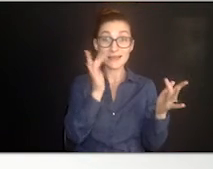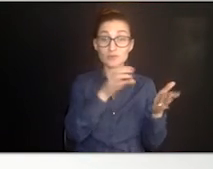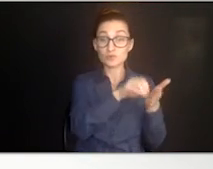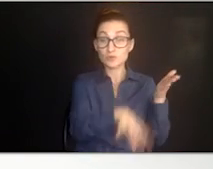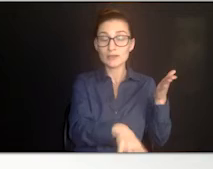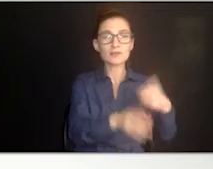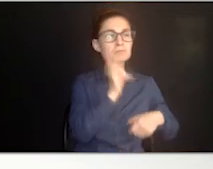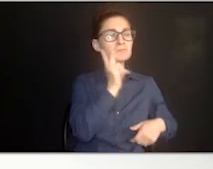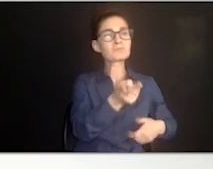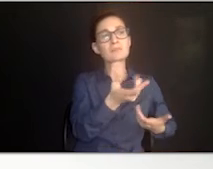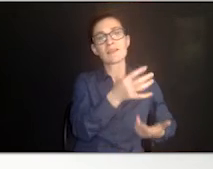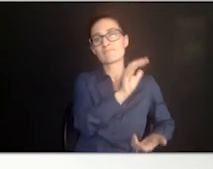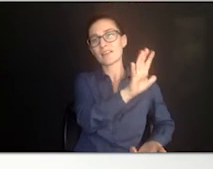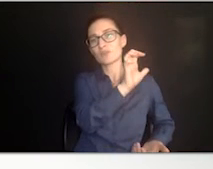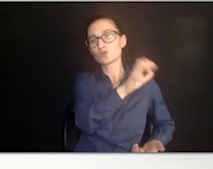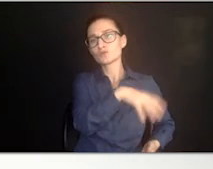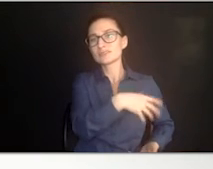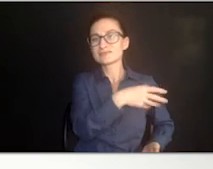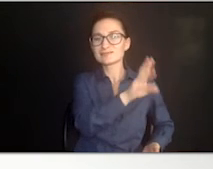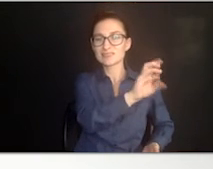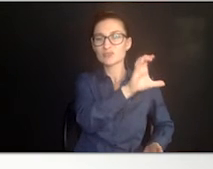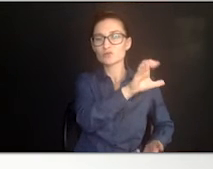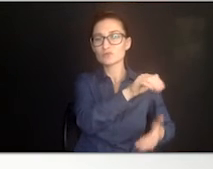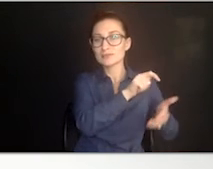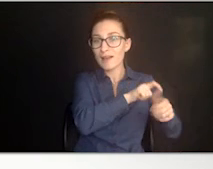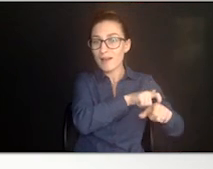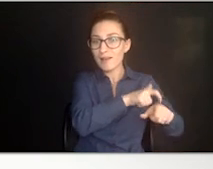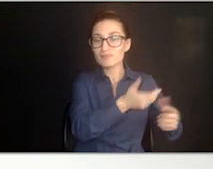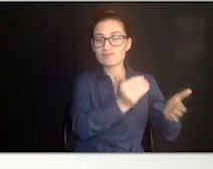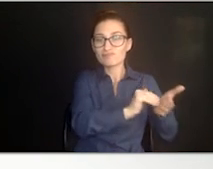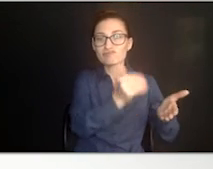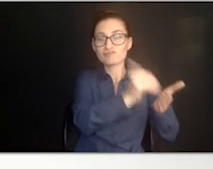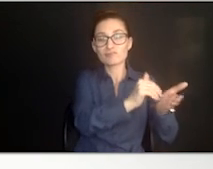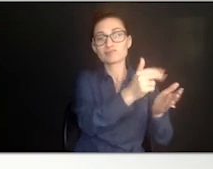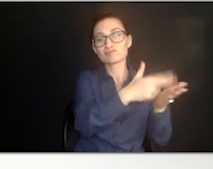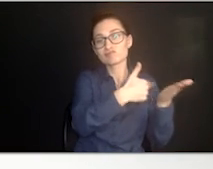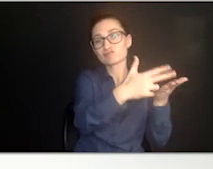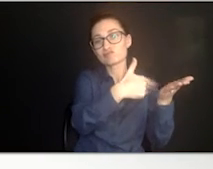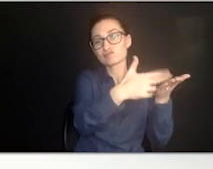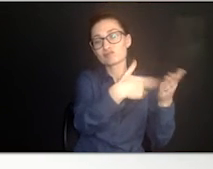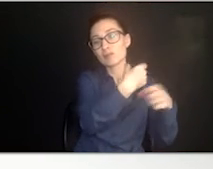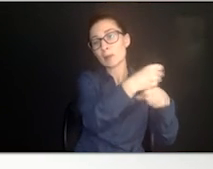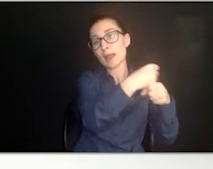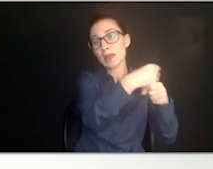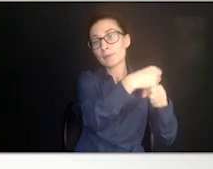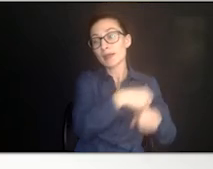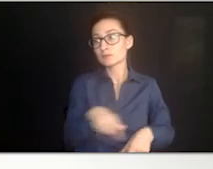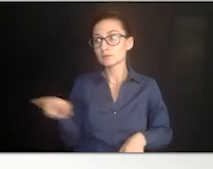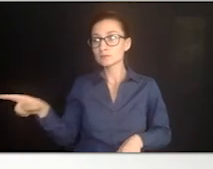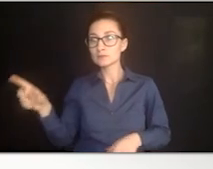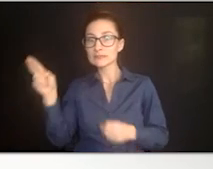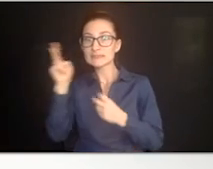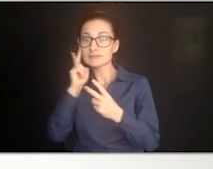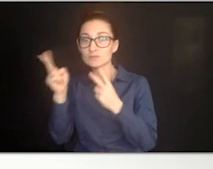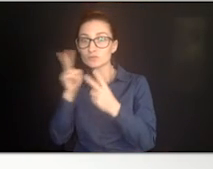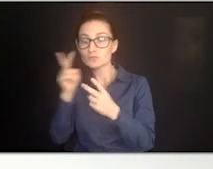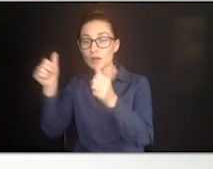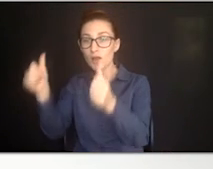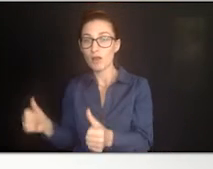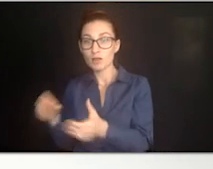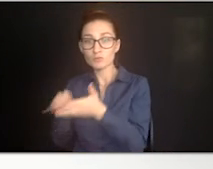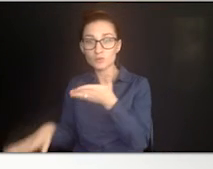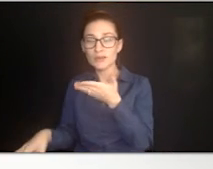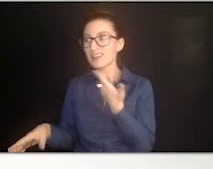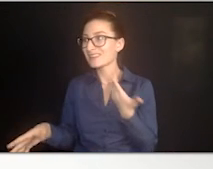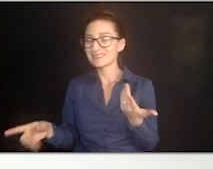100 to 500 times before they're asked to do it. And our children don't have that opportunity. They have to practice it as